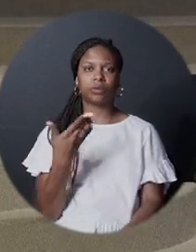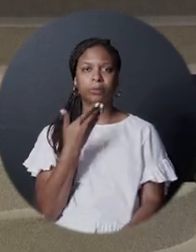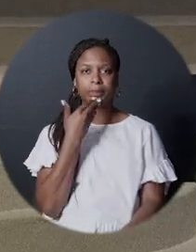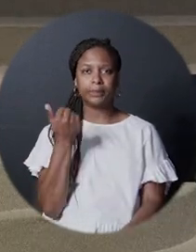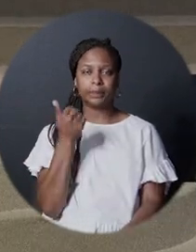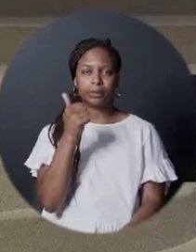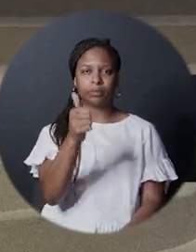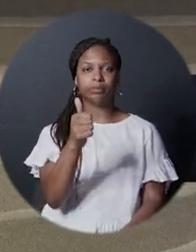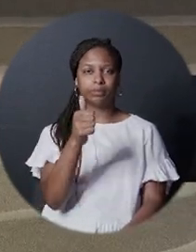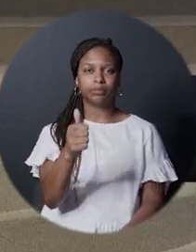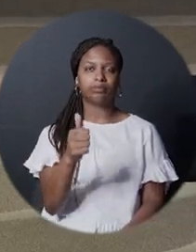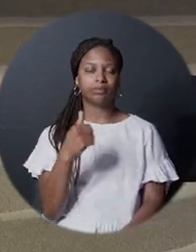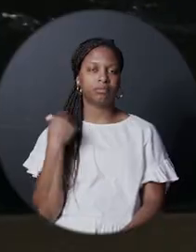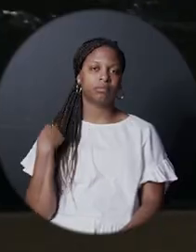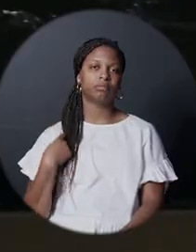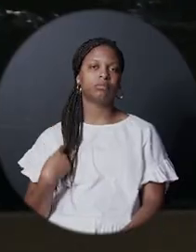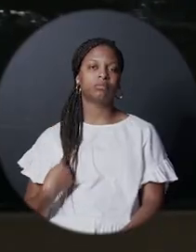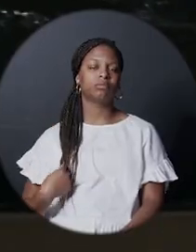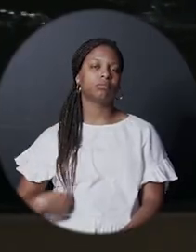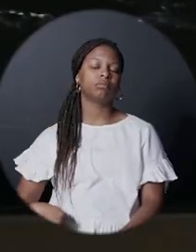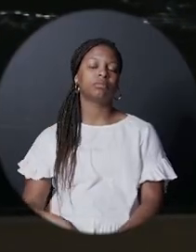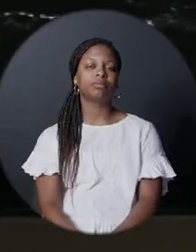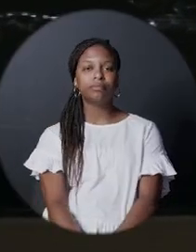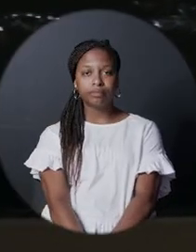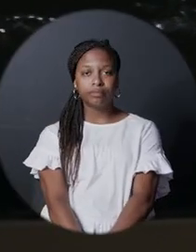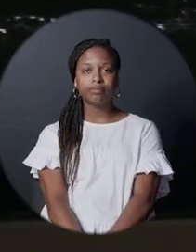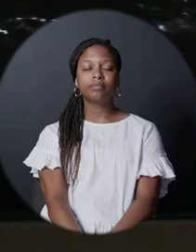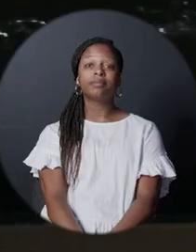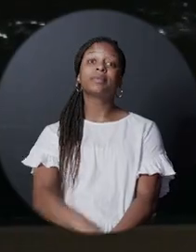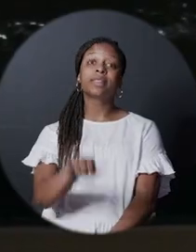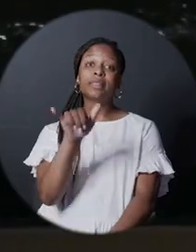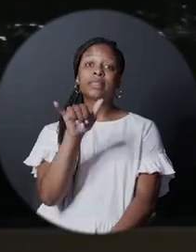so you can feel better about you.